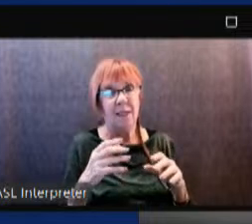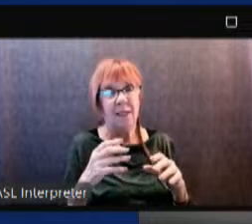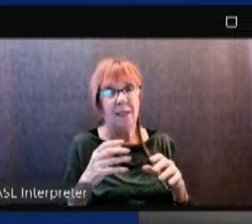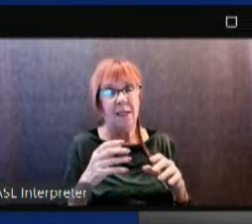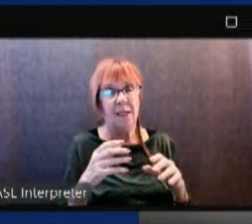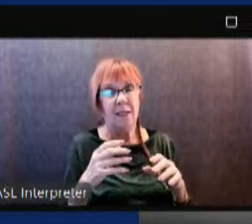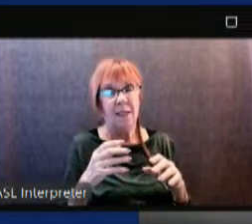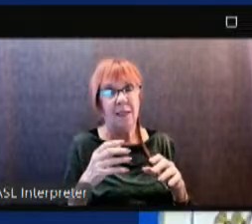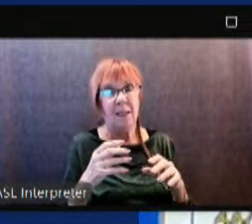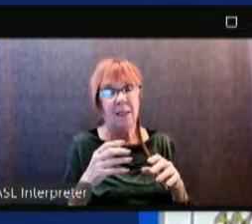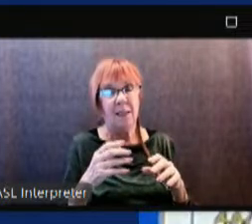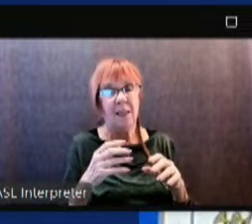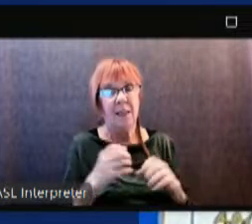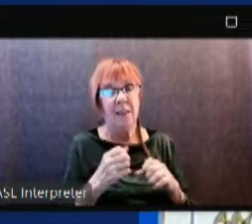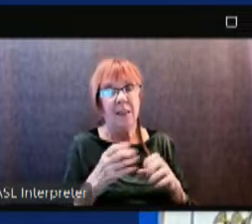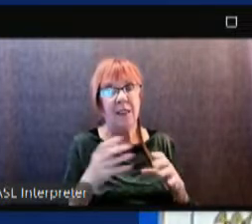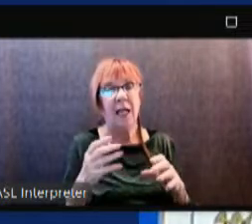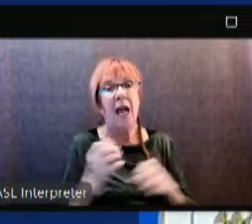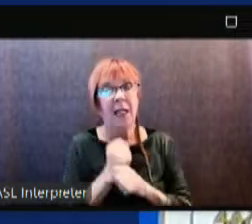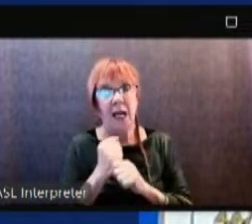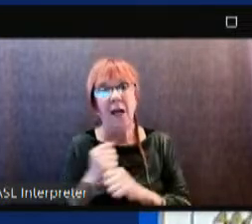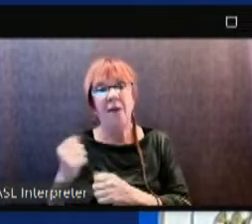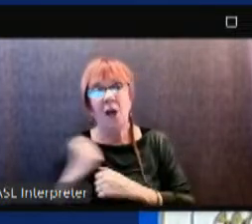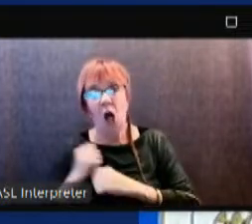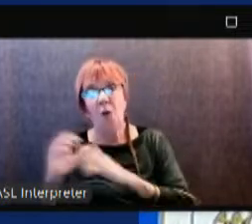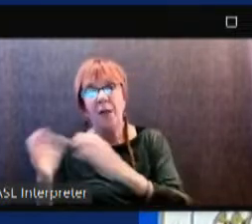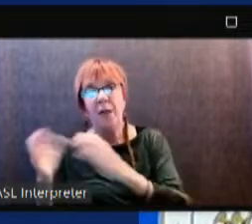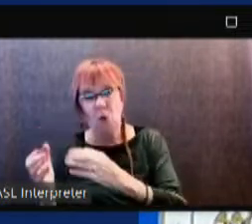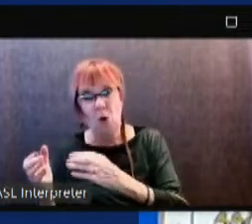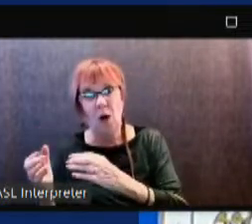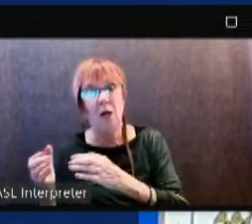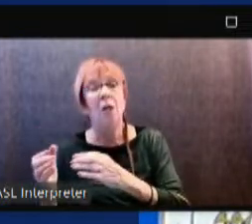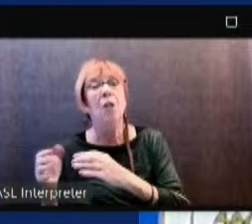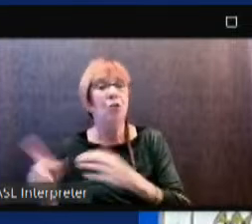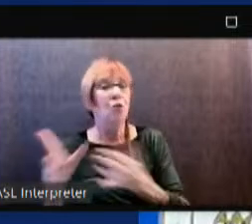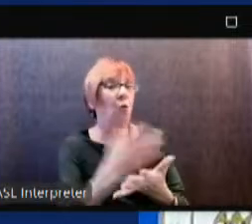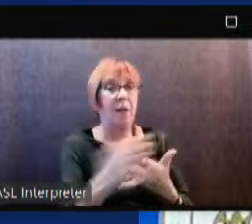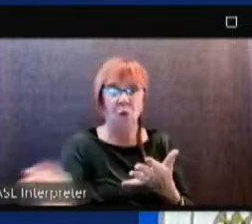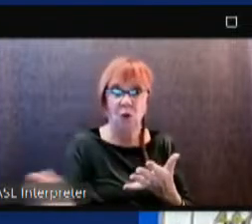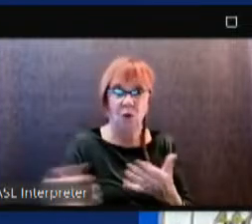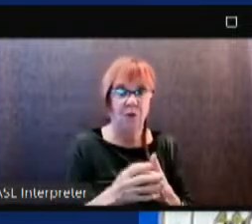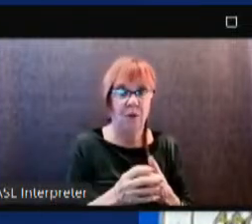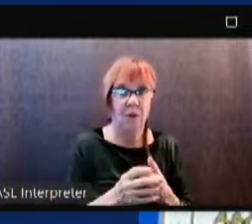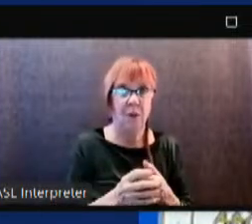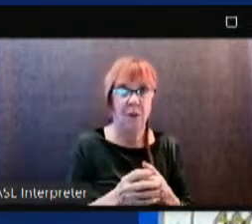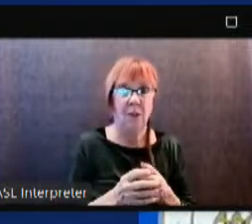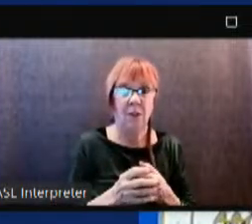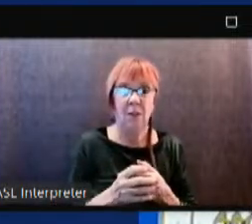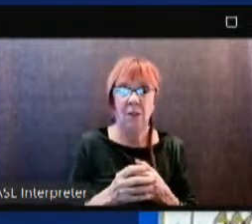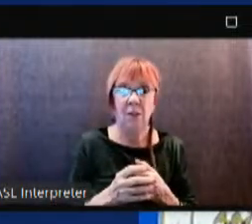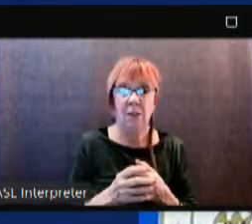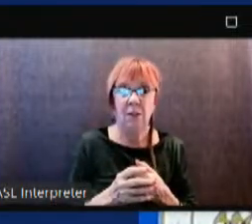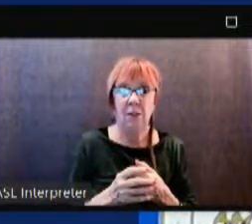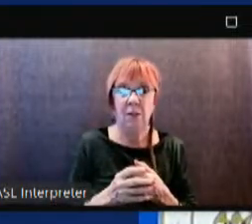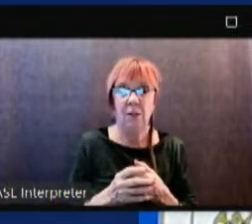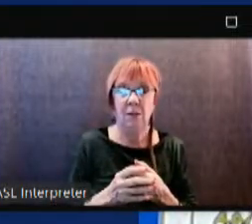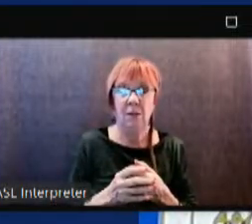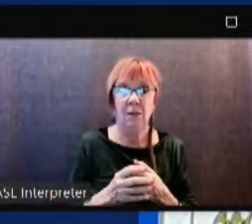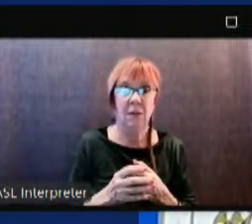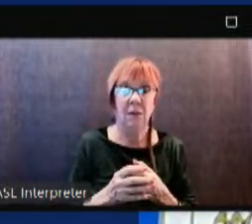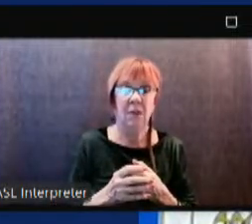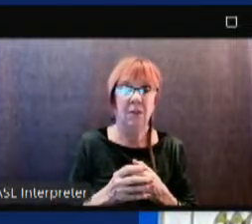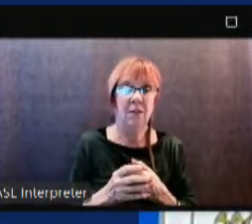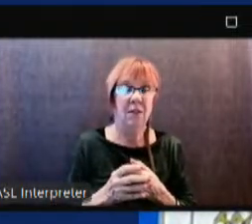mission. Okay, thank you. Just because in the original question, it was asking what were the other options? All right, thank you.